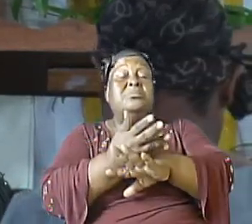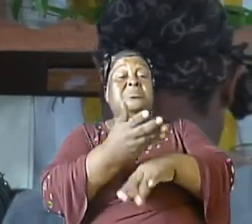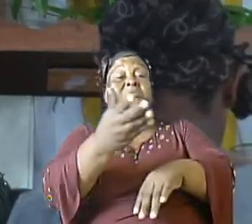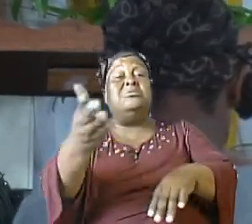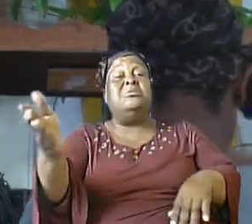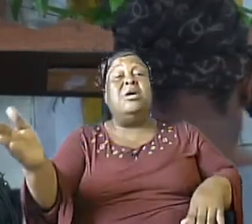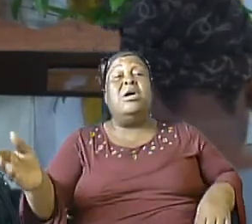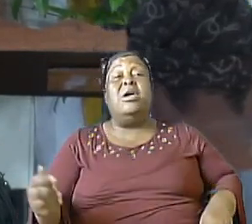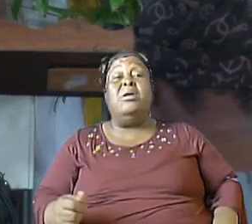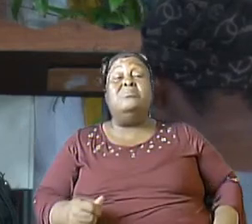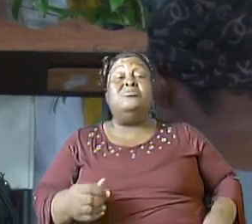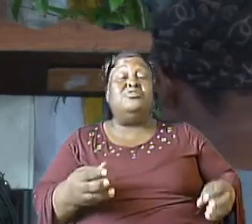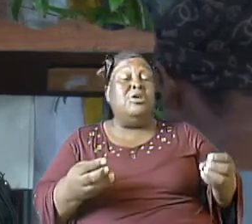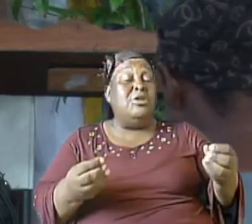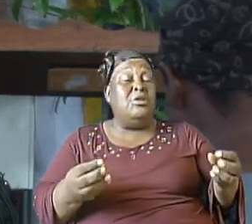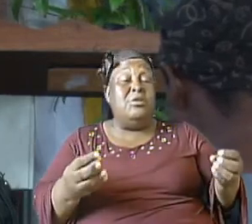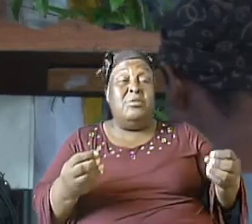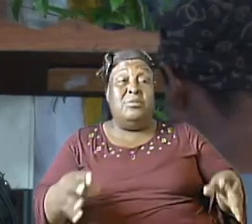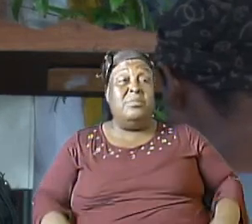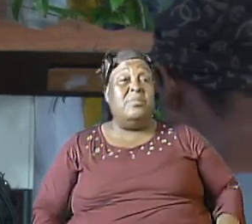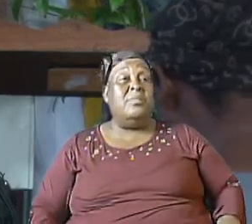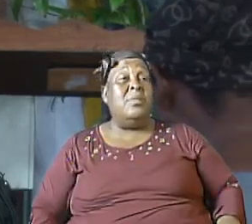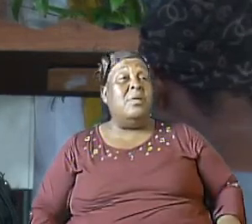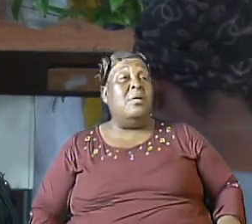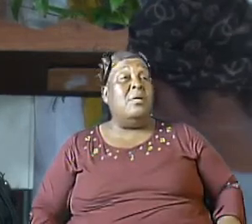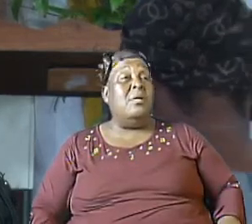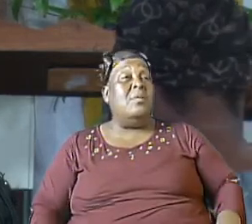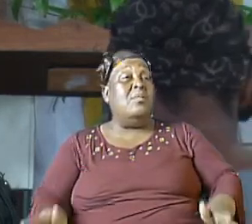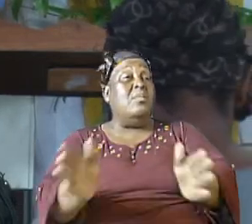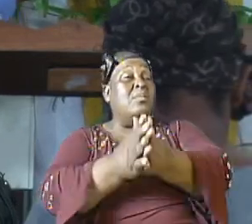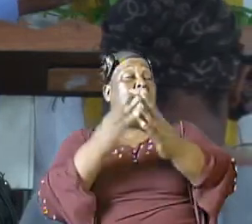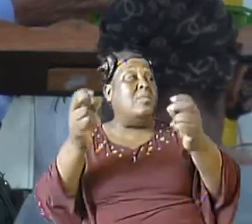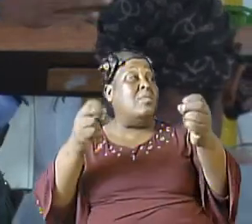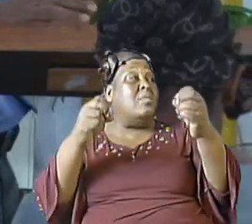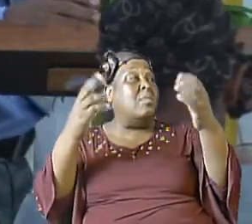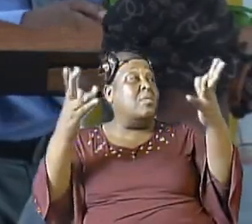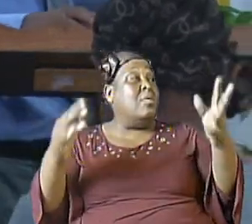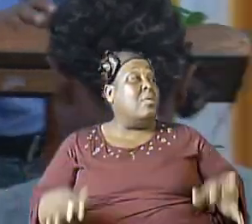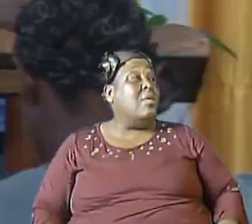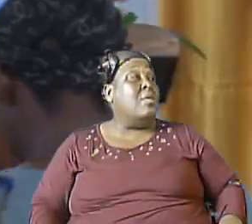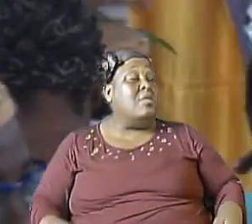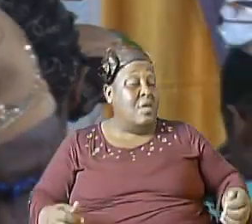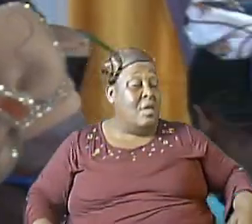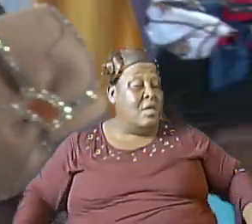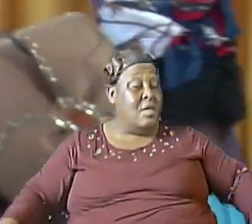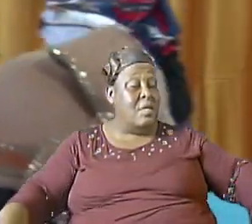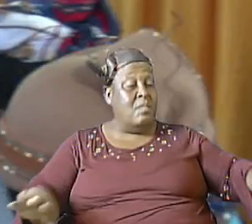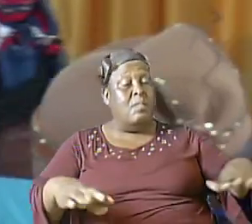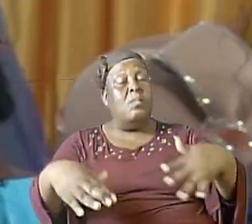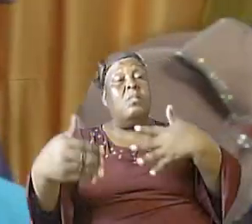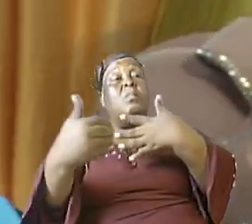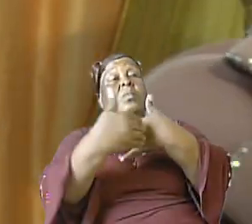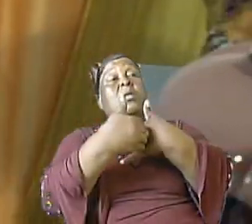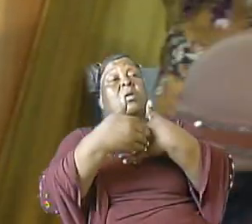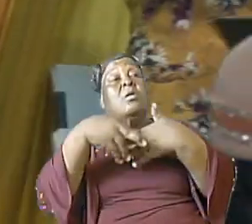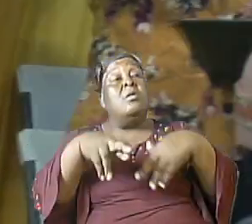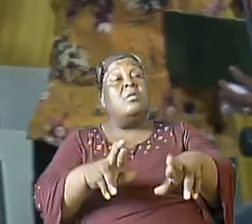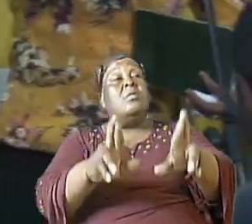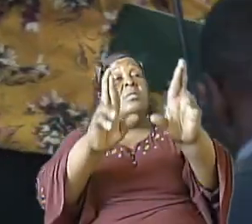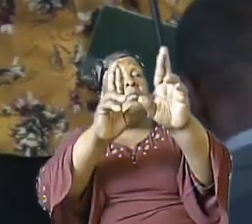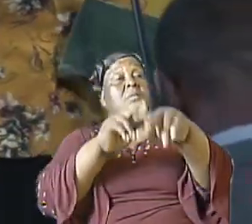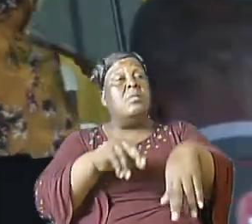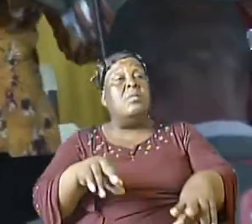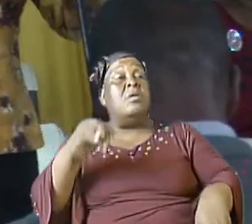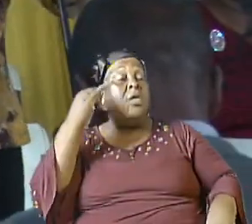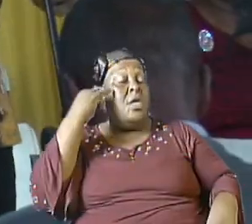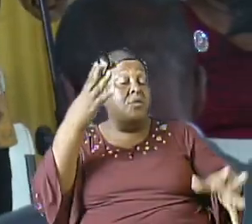earnestly. Plead with them gently. Hallelujah. The song said, there is a land beyond the river. If you